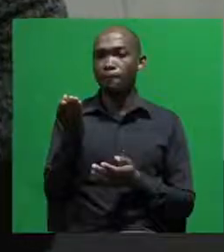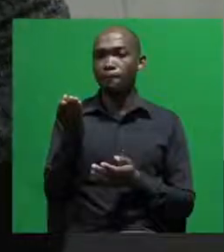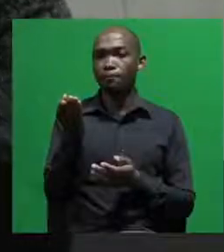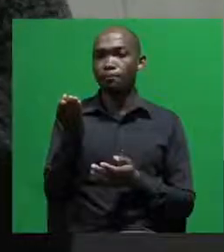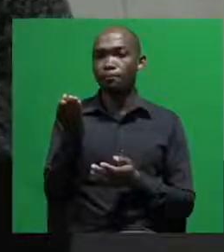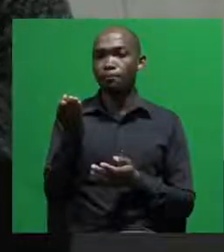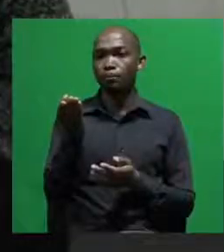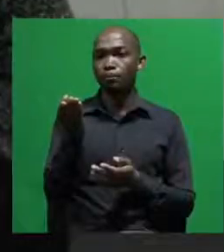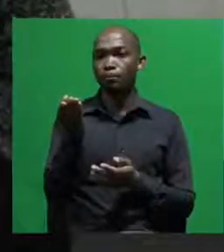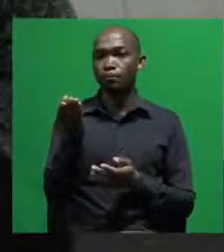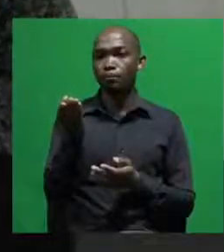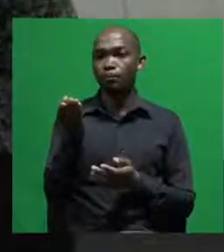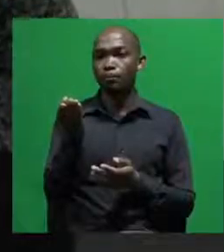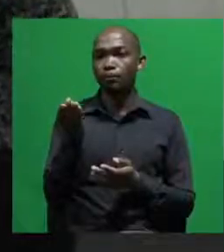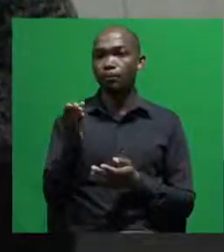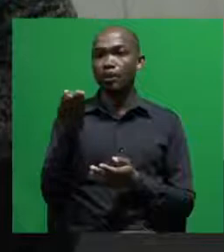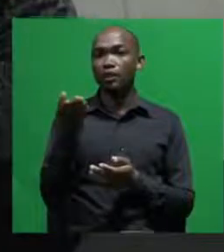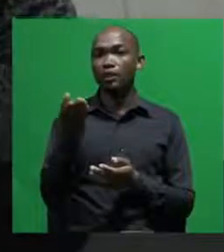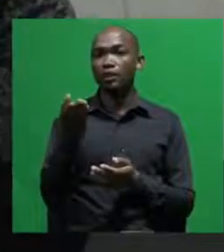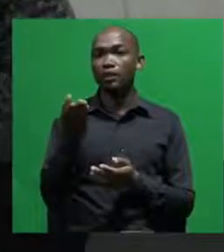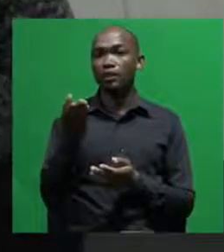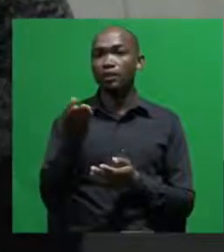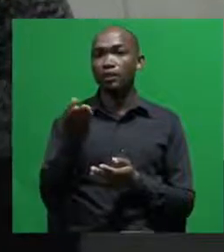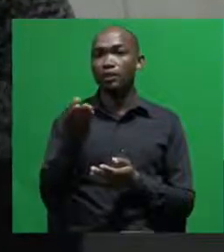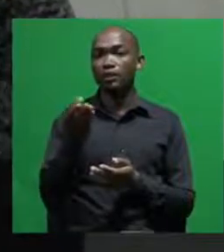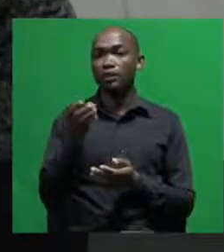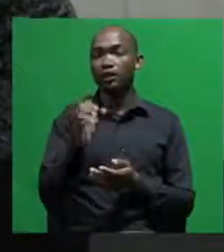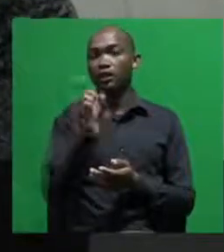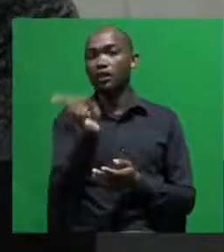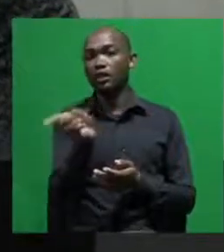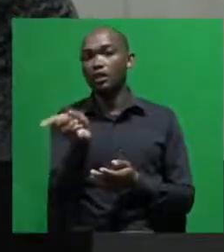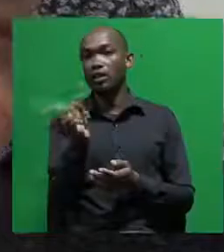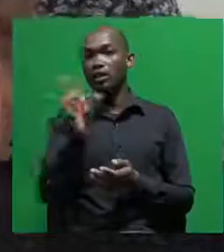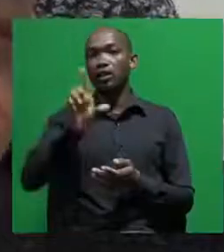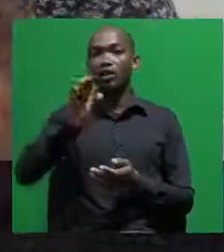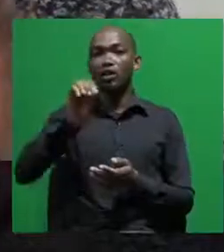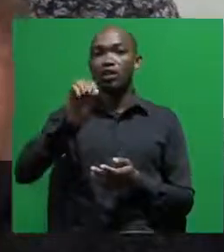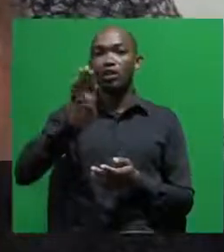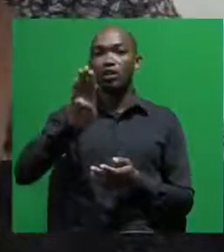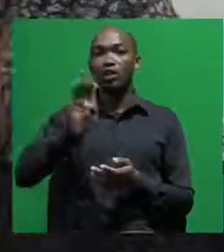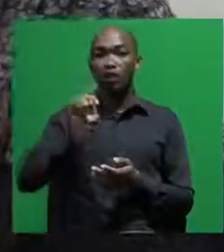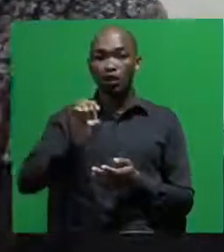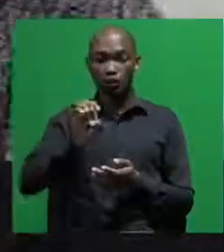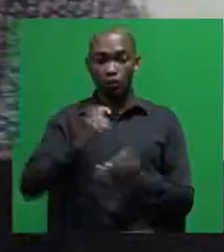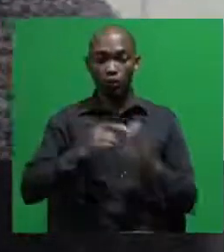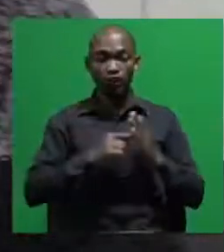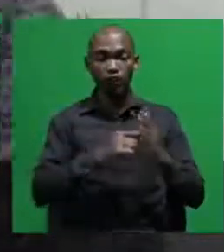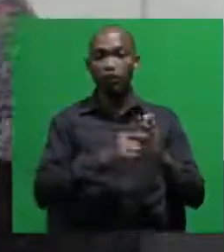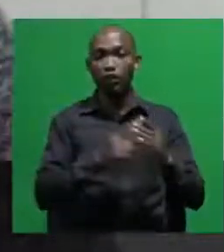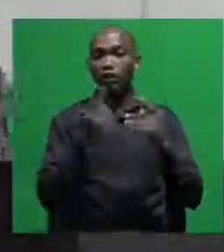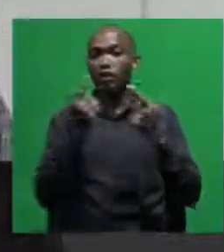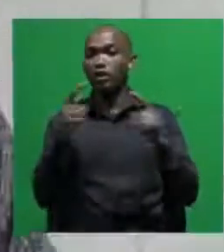Can you see it? This is a globe that will show different maps.